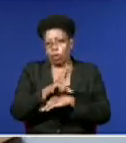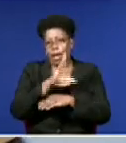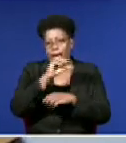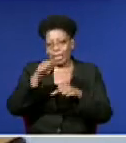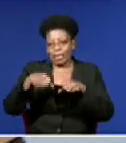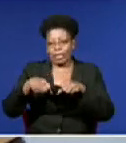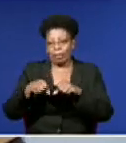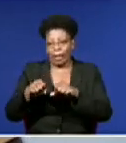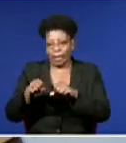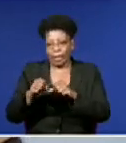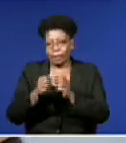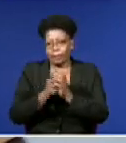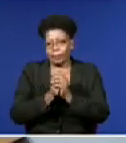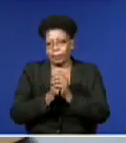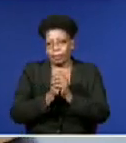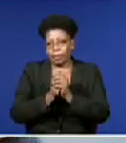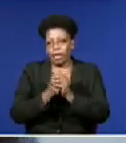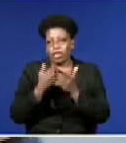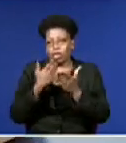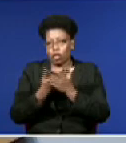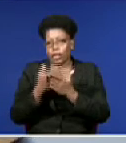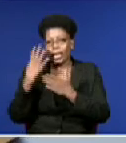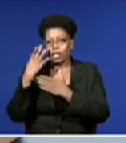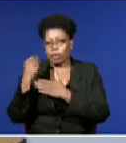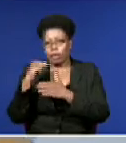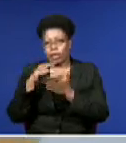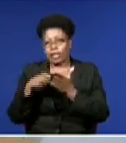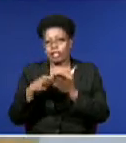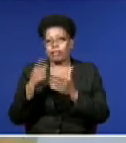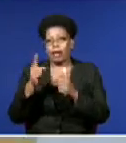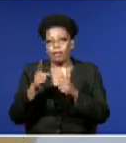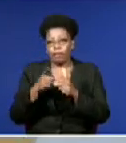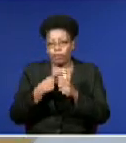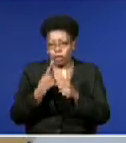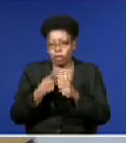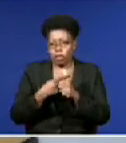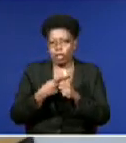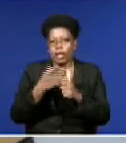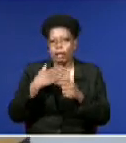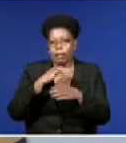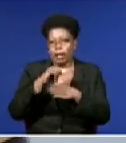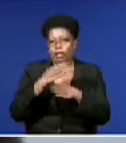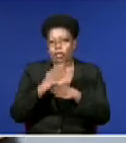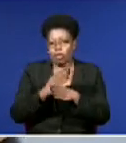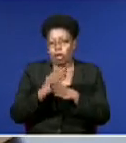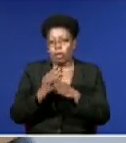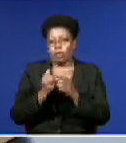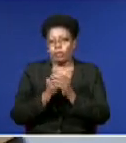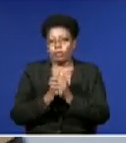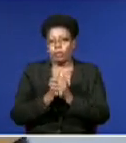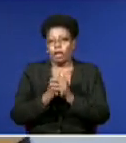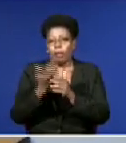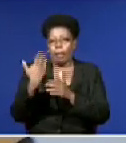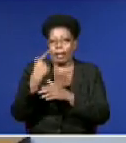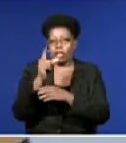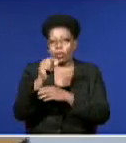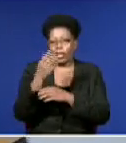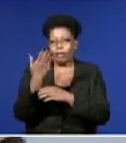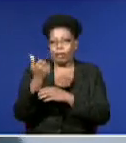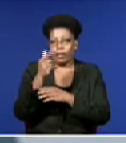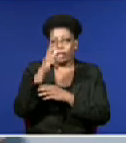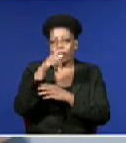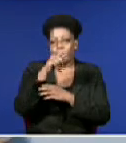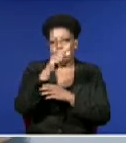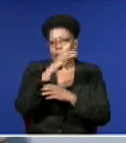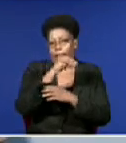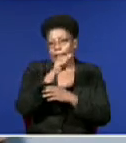it's going to be a great experience because this is my first time in that role, in the technical role. At the 2015 Pan Am Games,